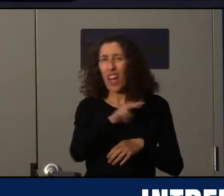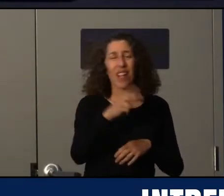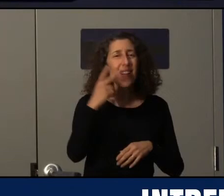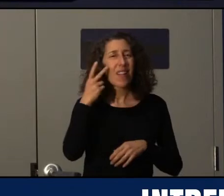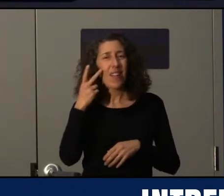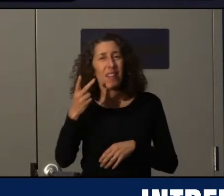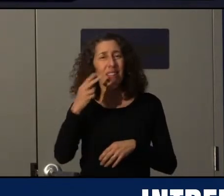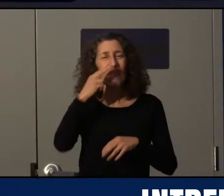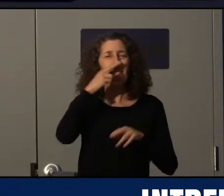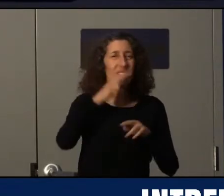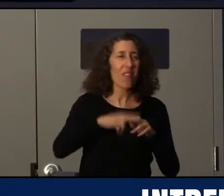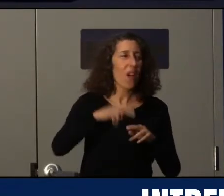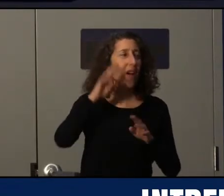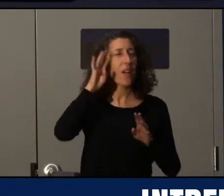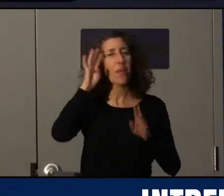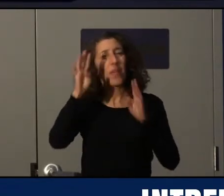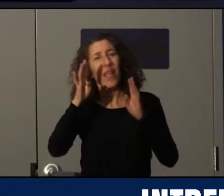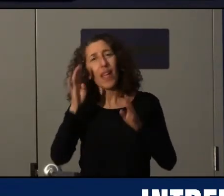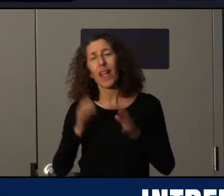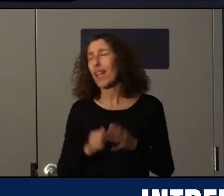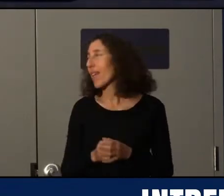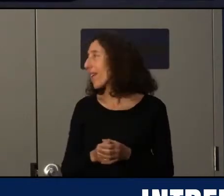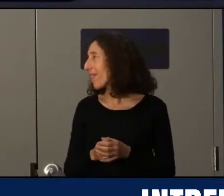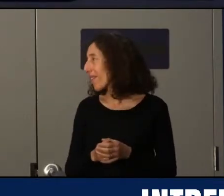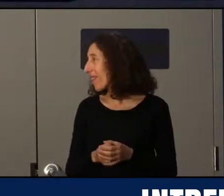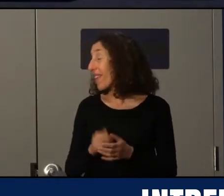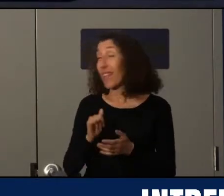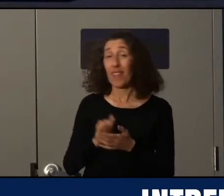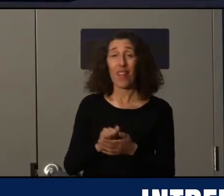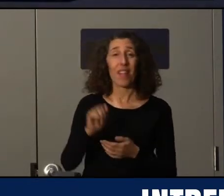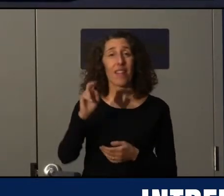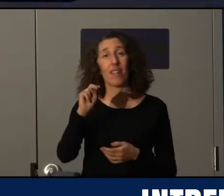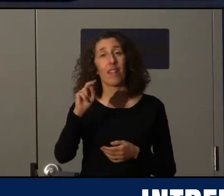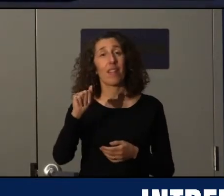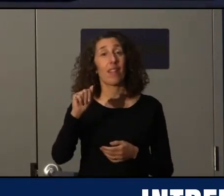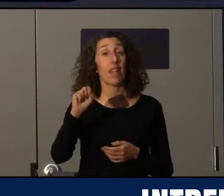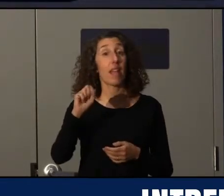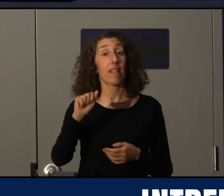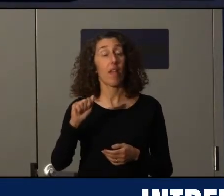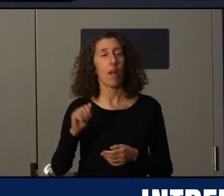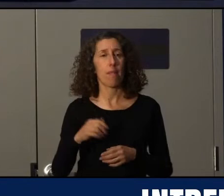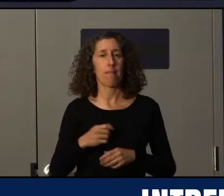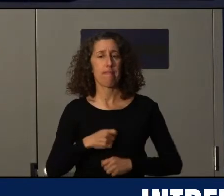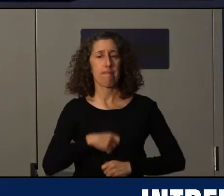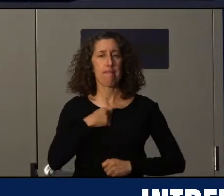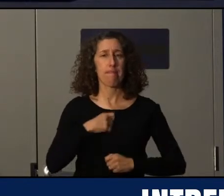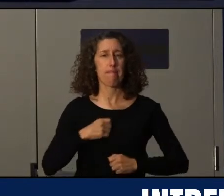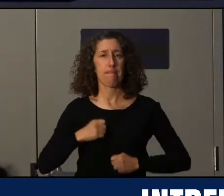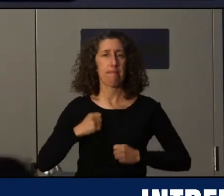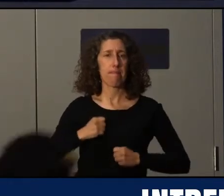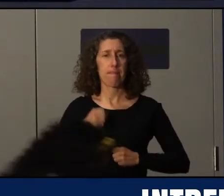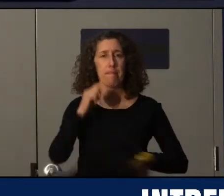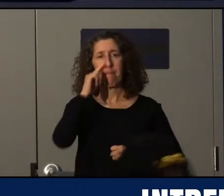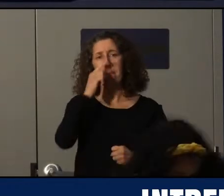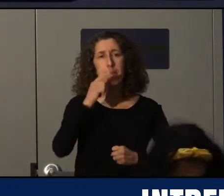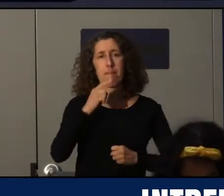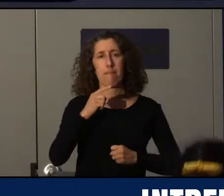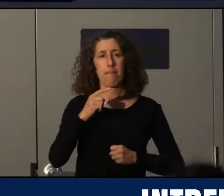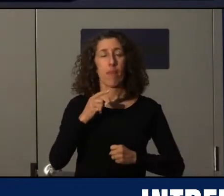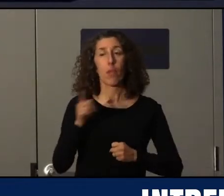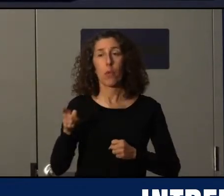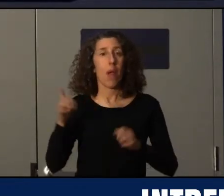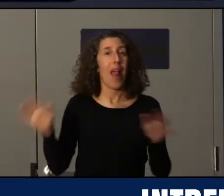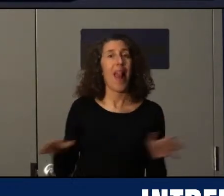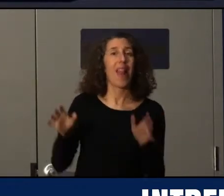creative, engaging way. Not something that NASA was typically known for doing. And I think it was really a spark that got a